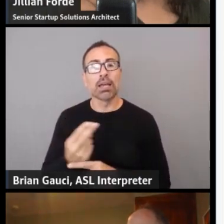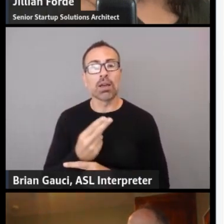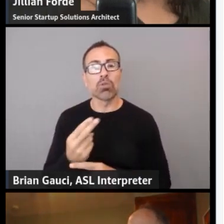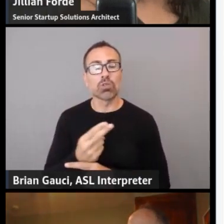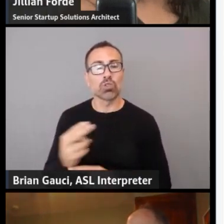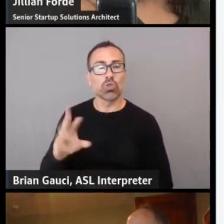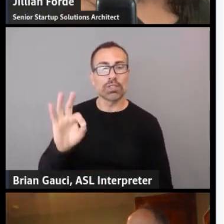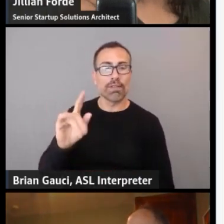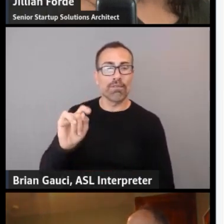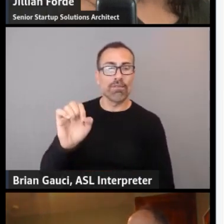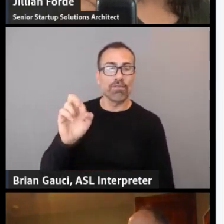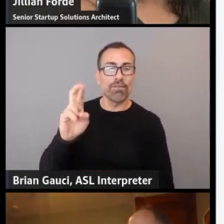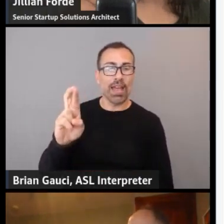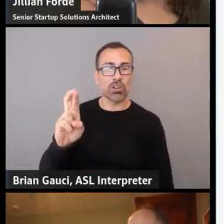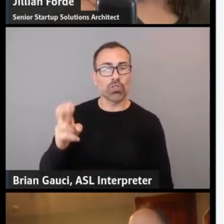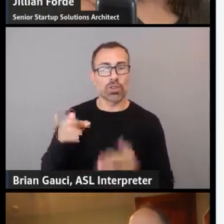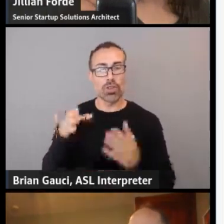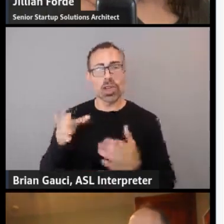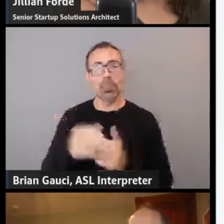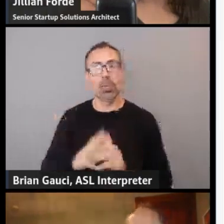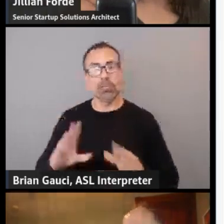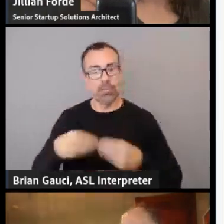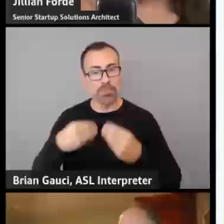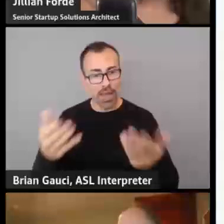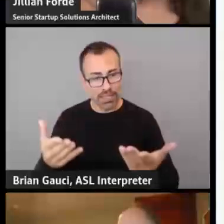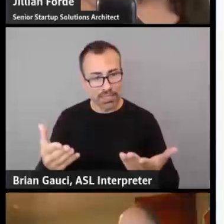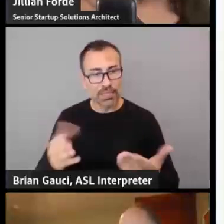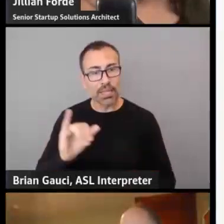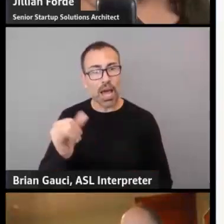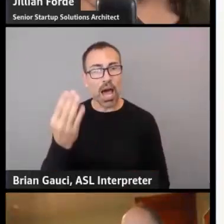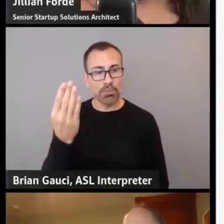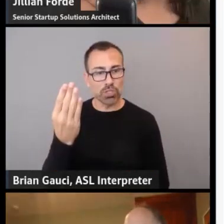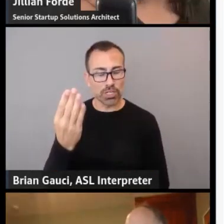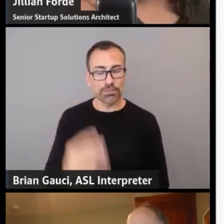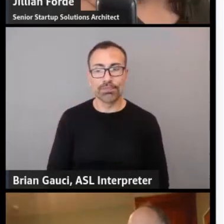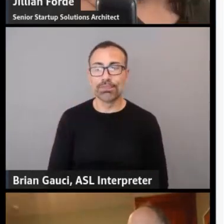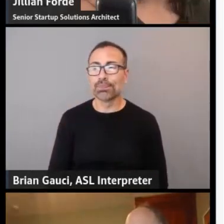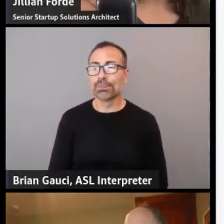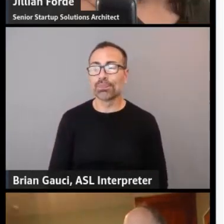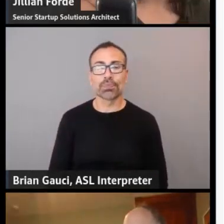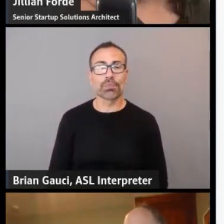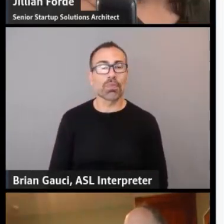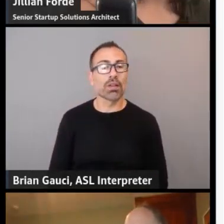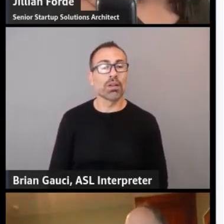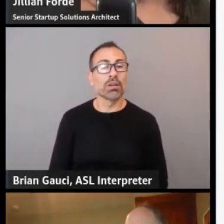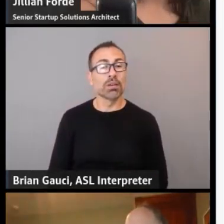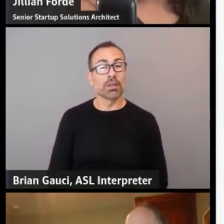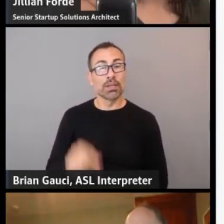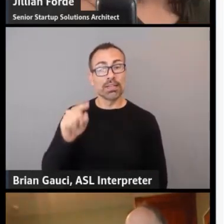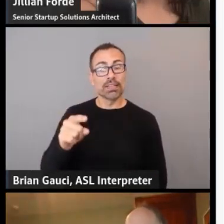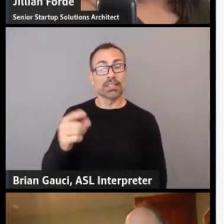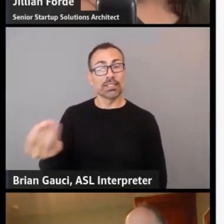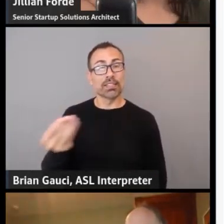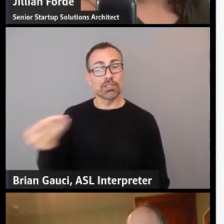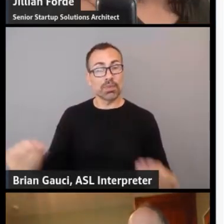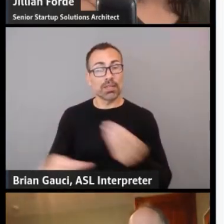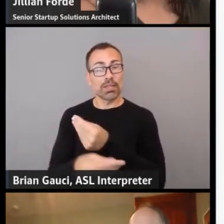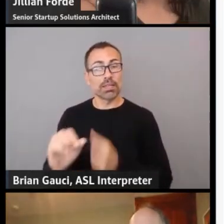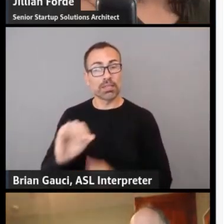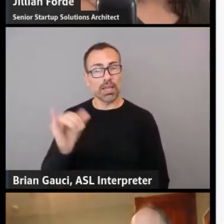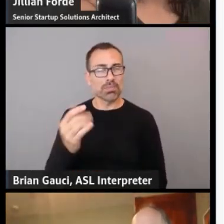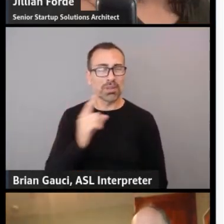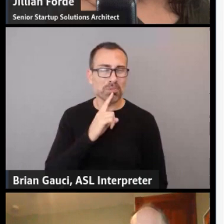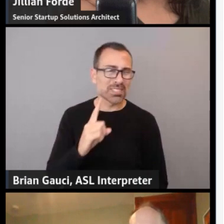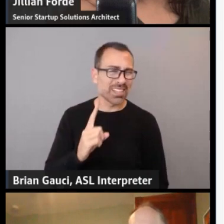session object here. And this gives me an object which is sort of my client object for